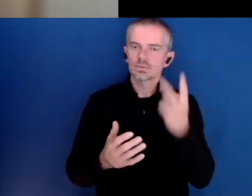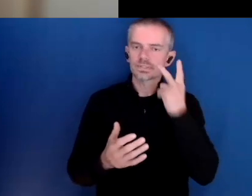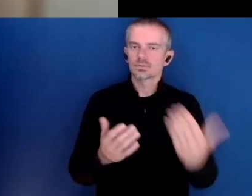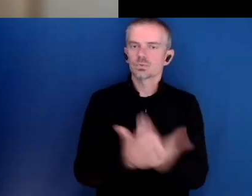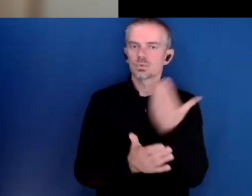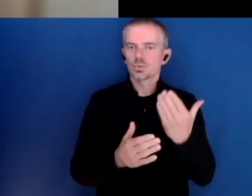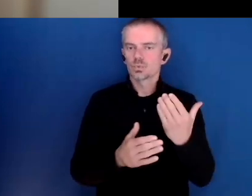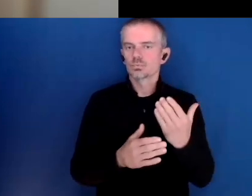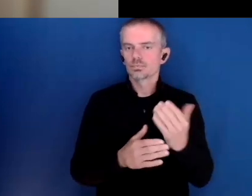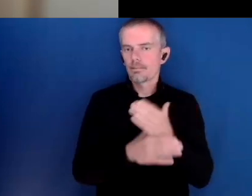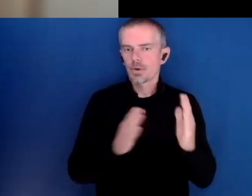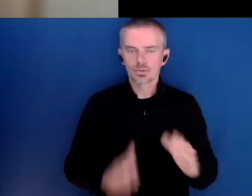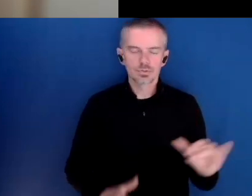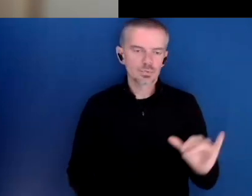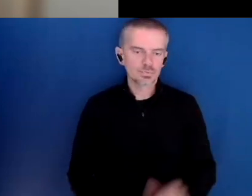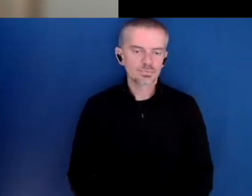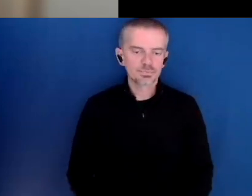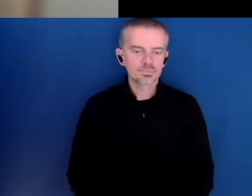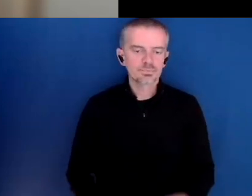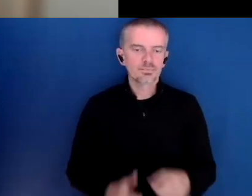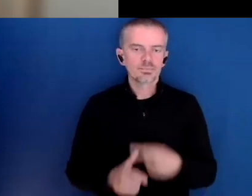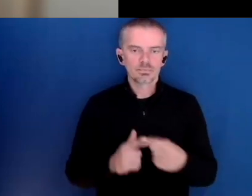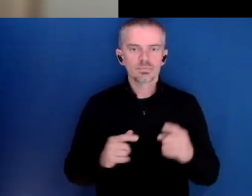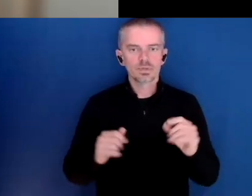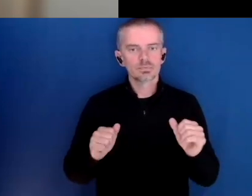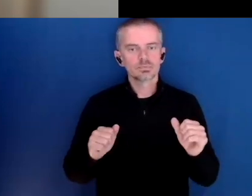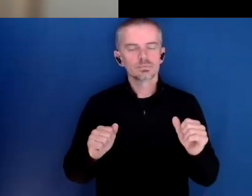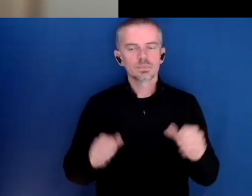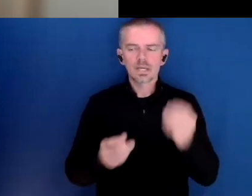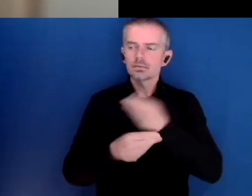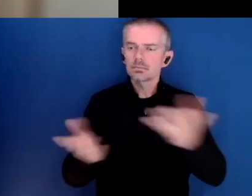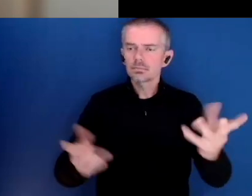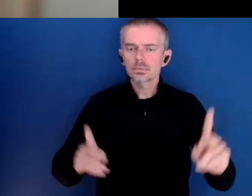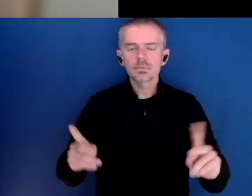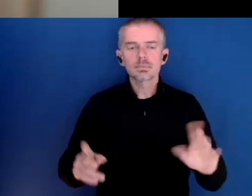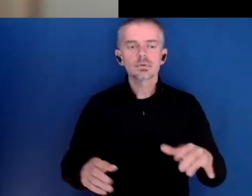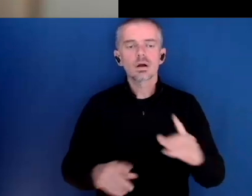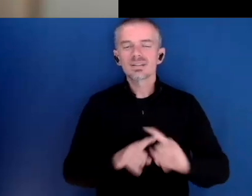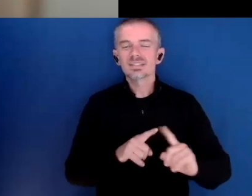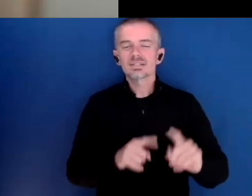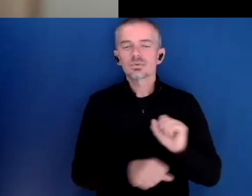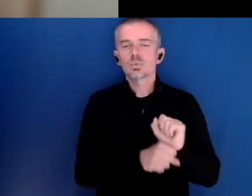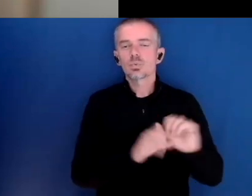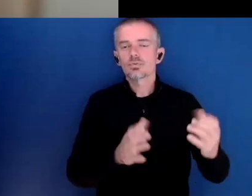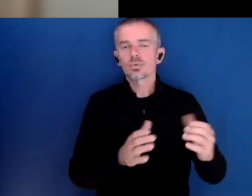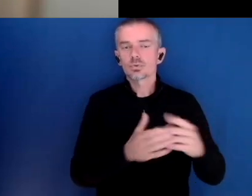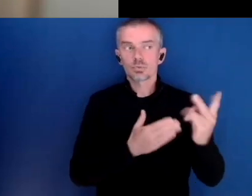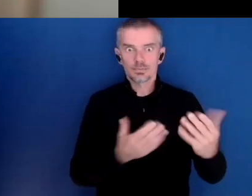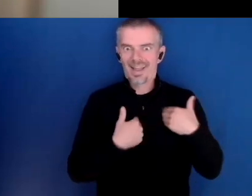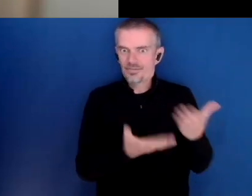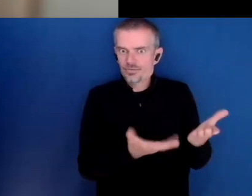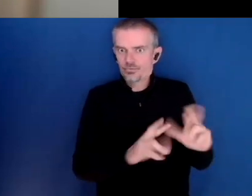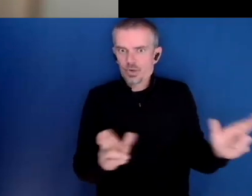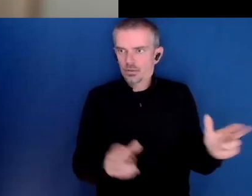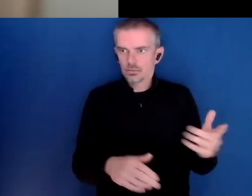and hoping that we can let folks know that all these different workforce programs are out there and available for